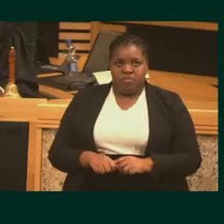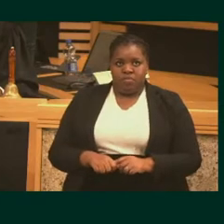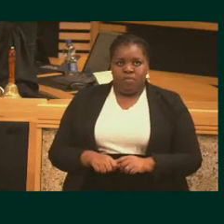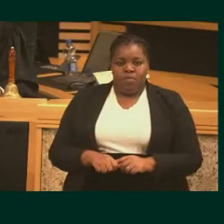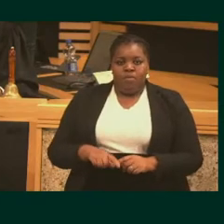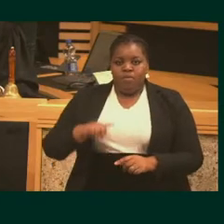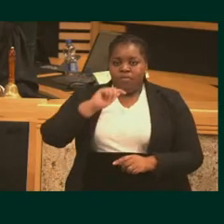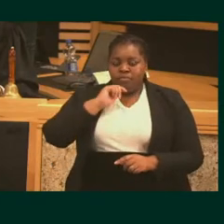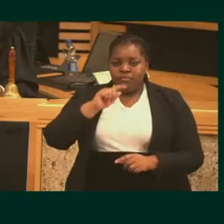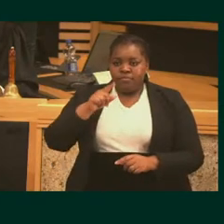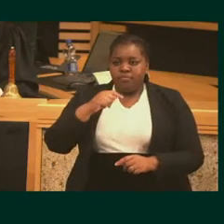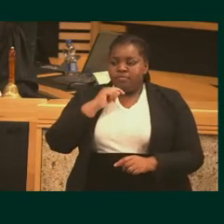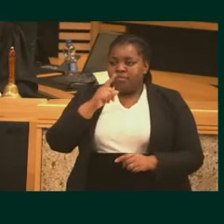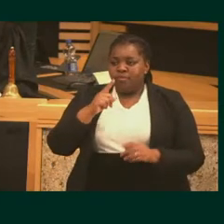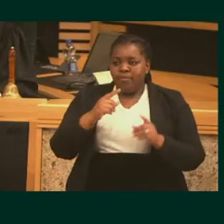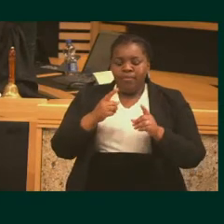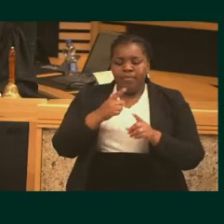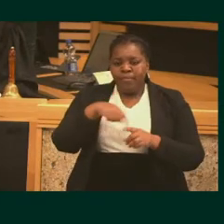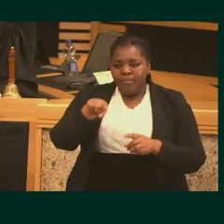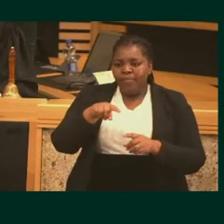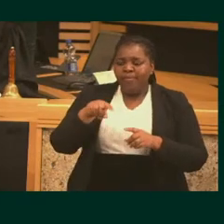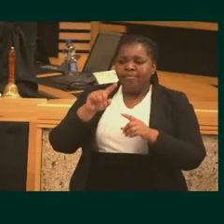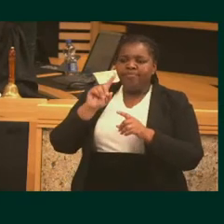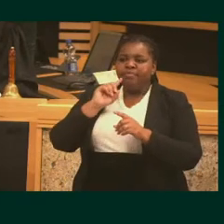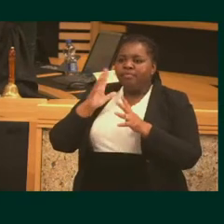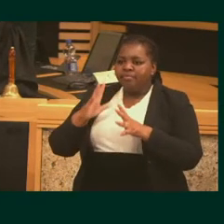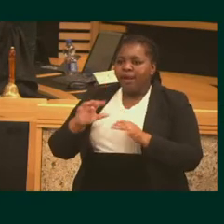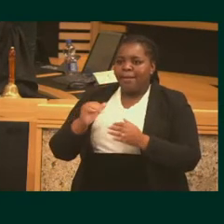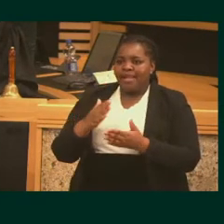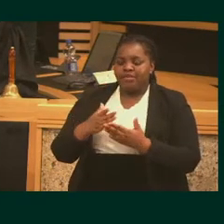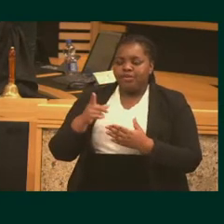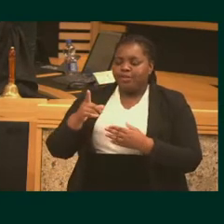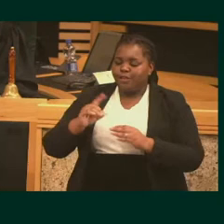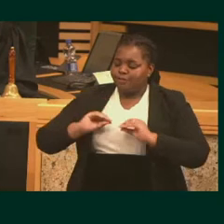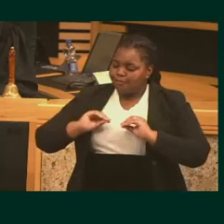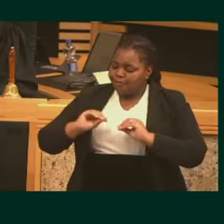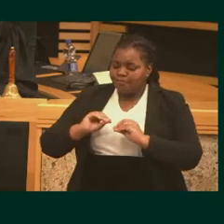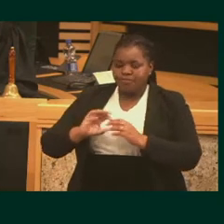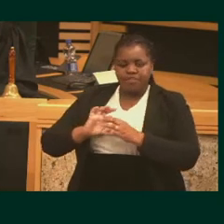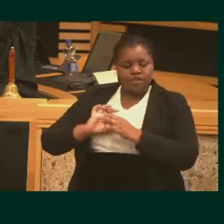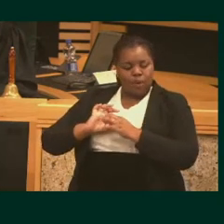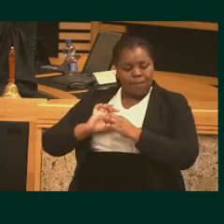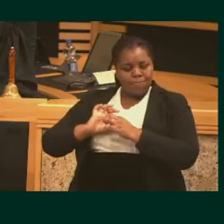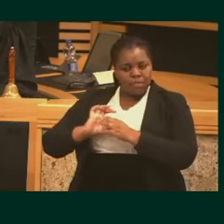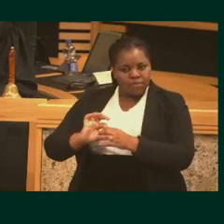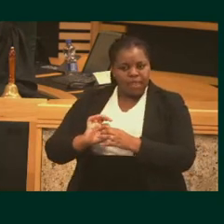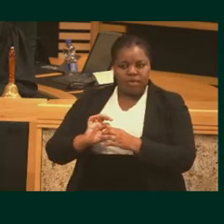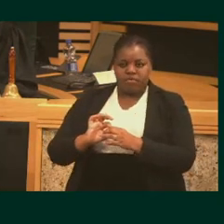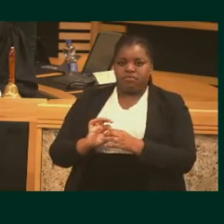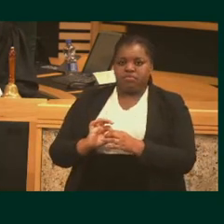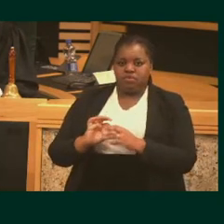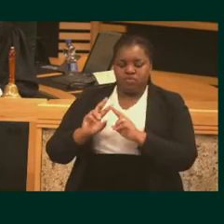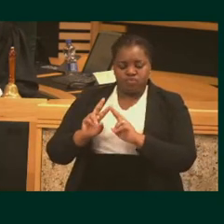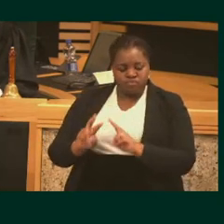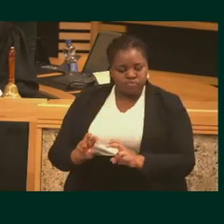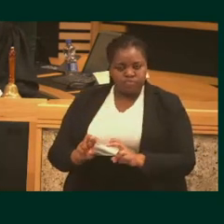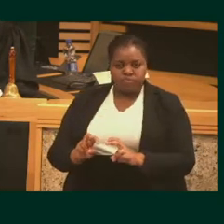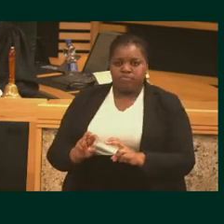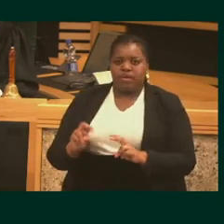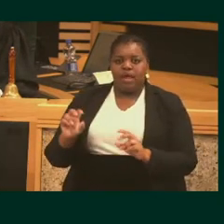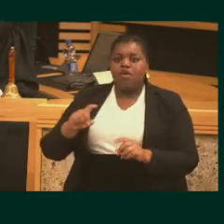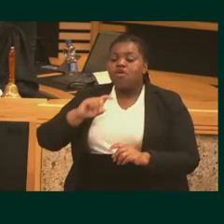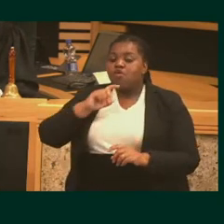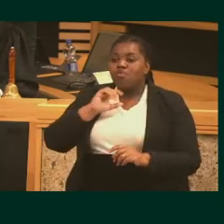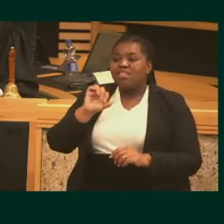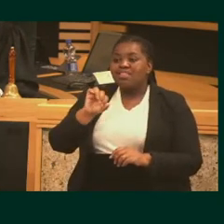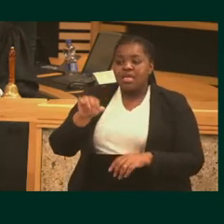impress upon Educators to be selfless and committed in teaching in and researching by utilizing